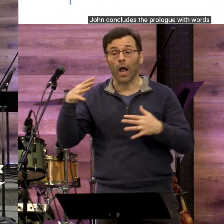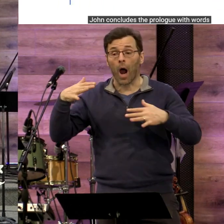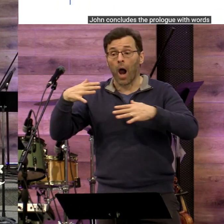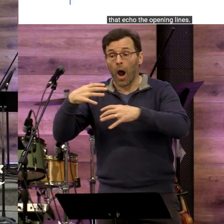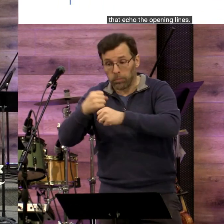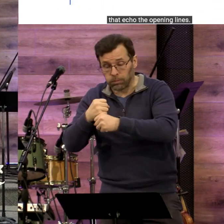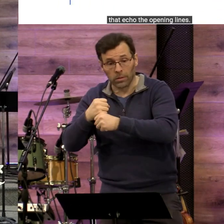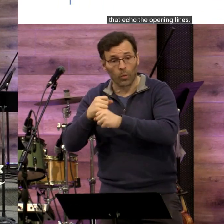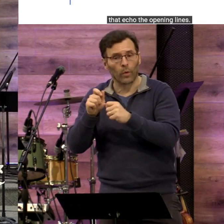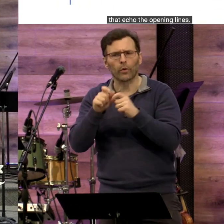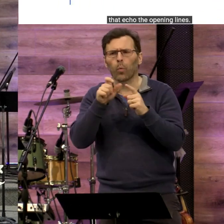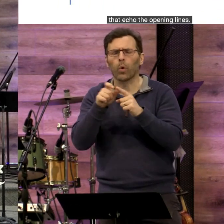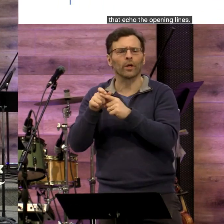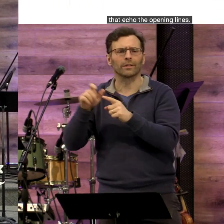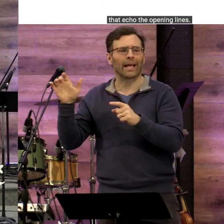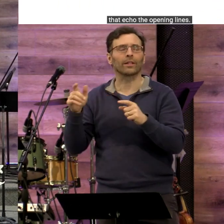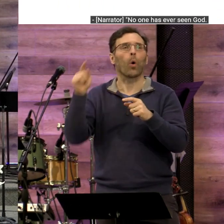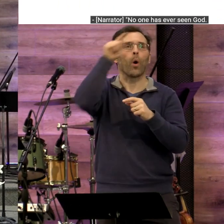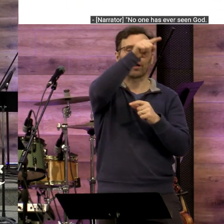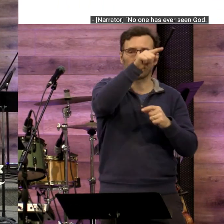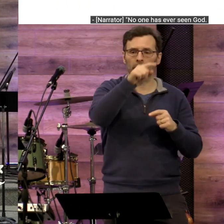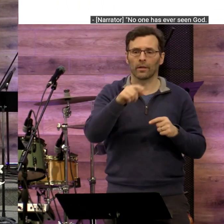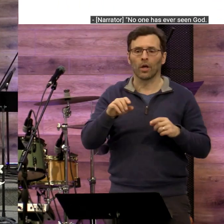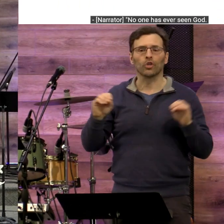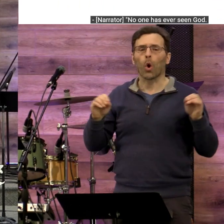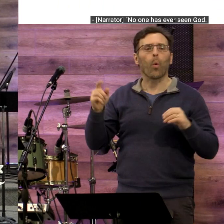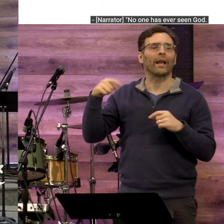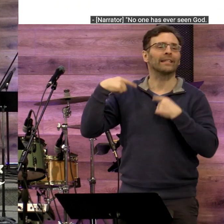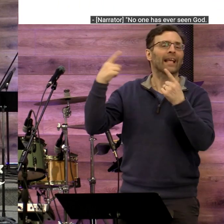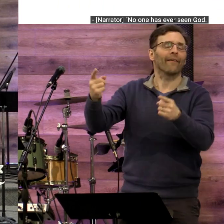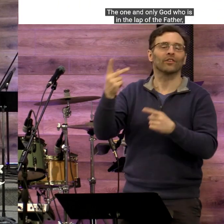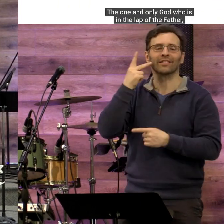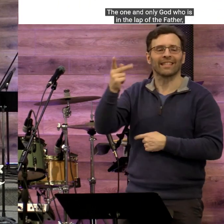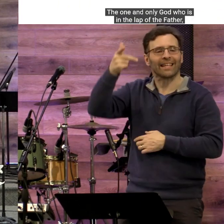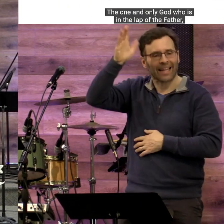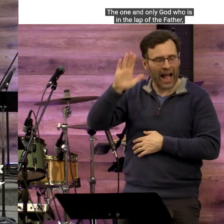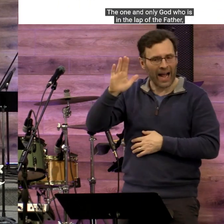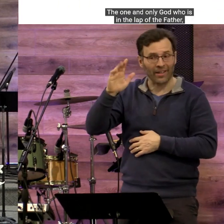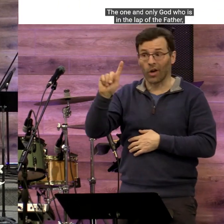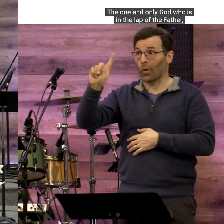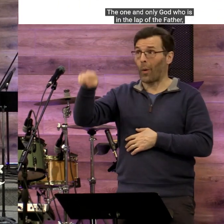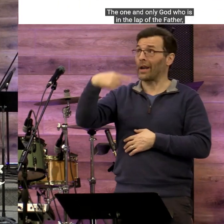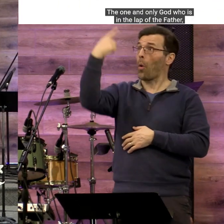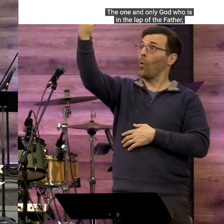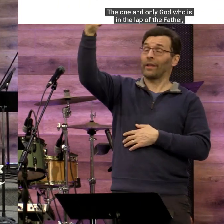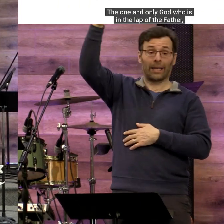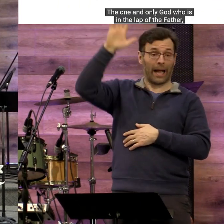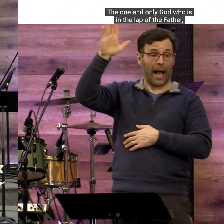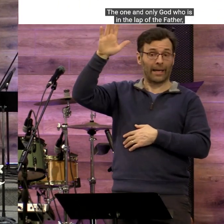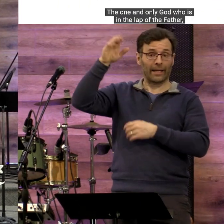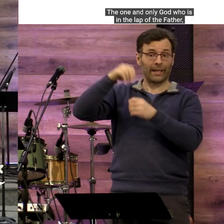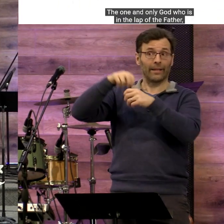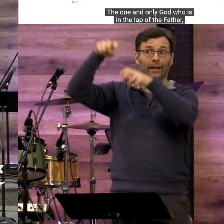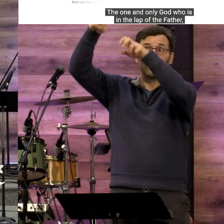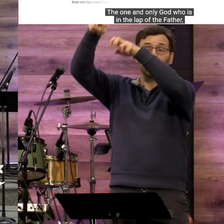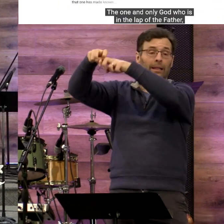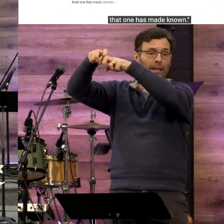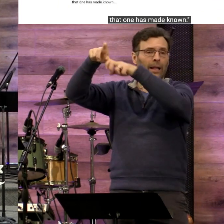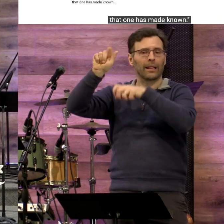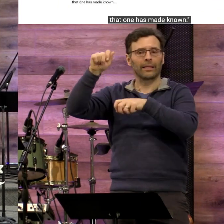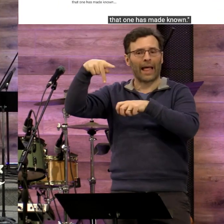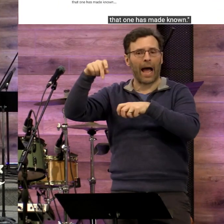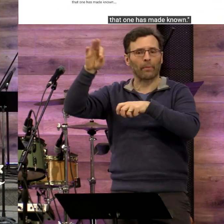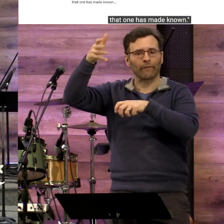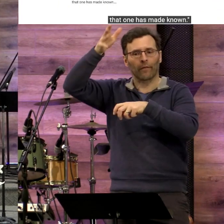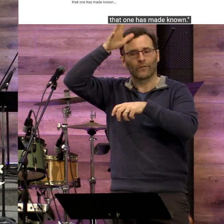with words that echo the opening lines. "No one has ever seen God, the one and only God who is in the lap of the Father. That